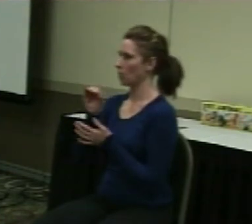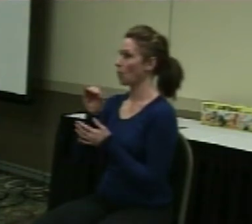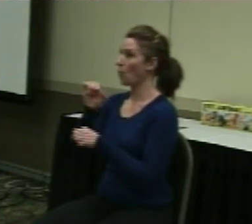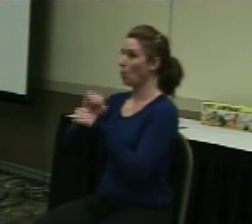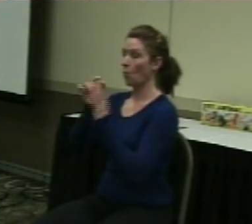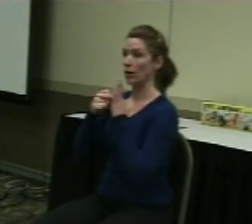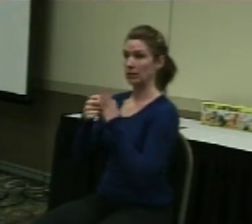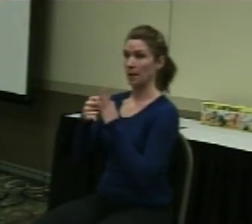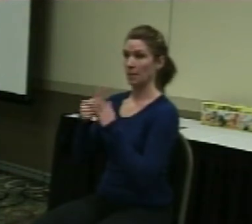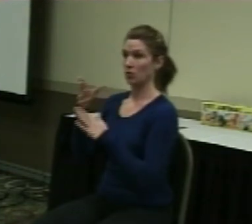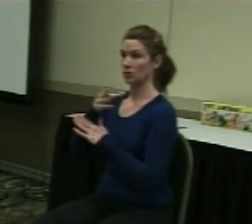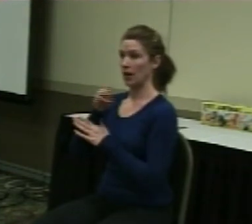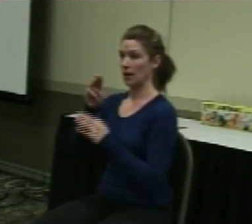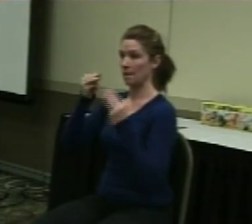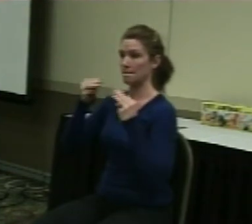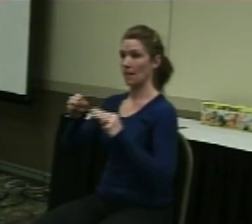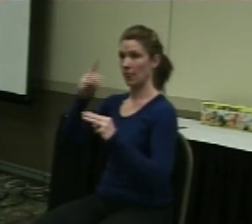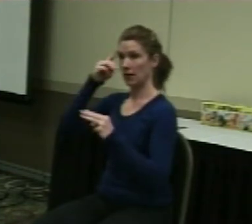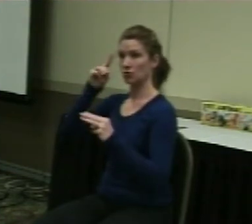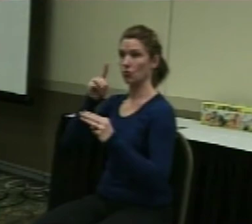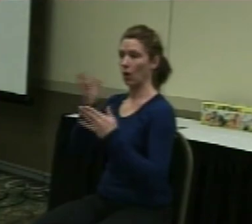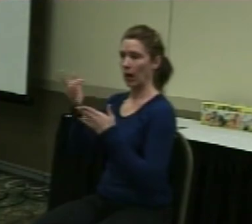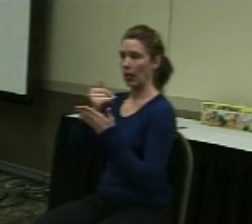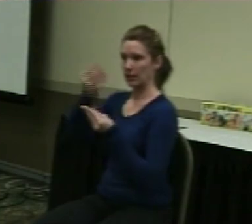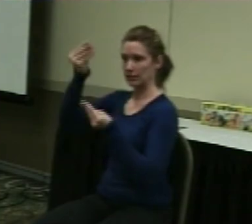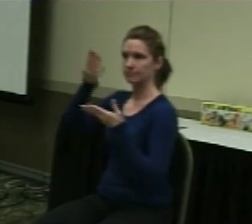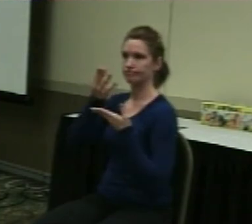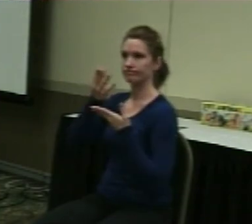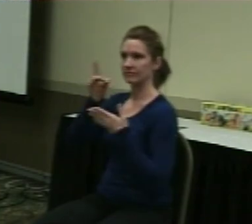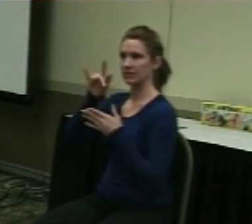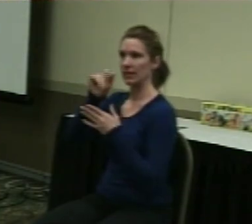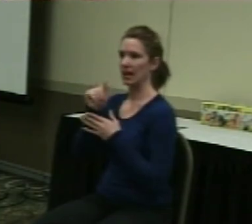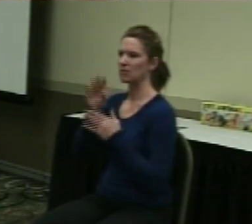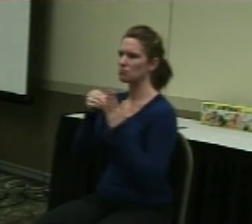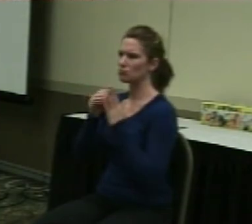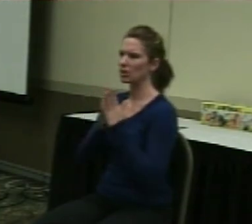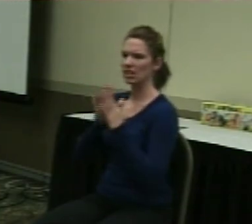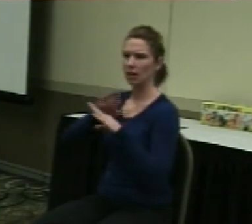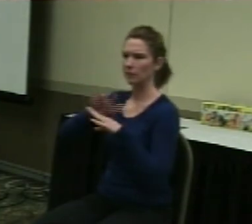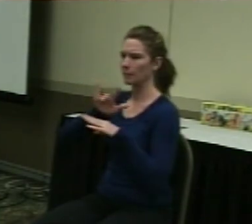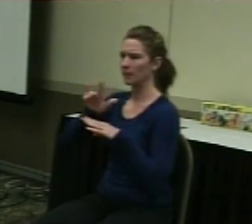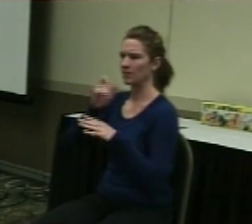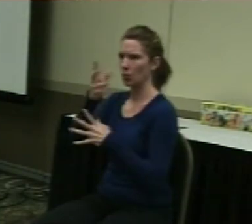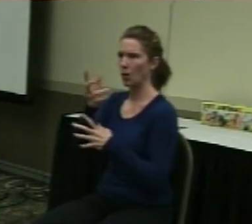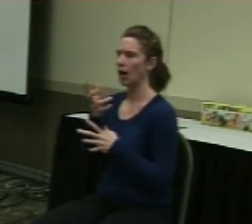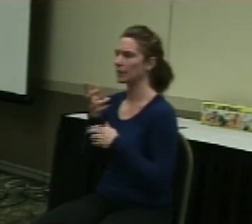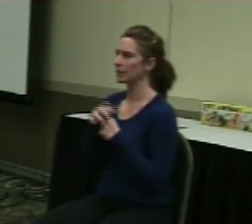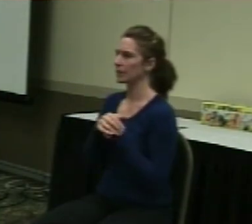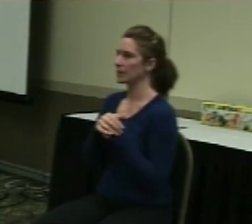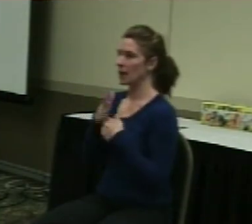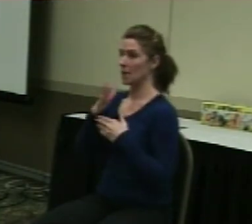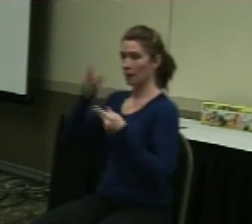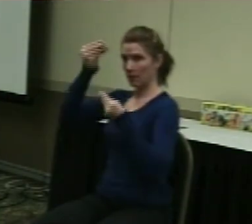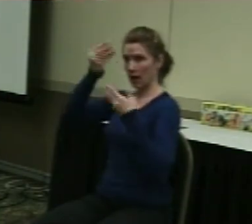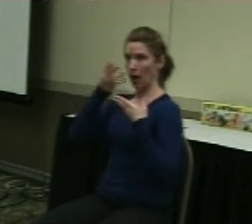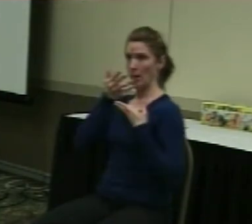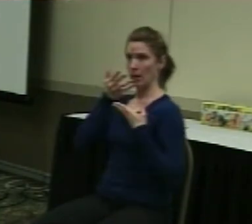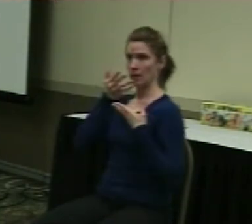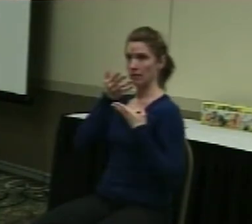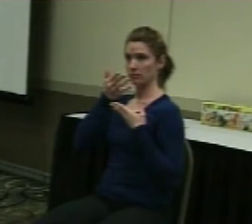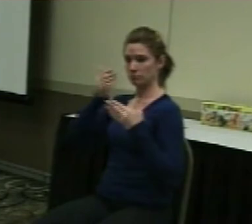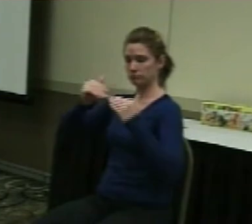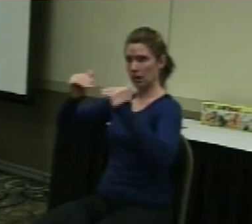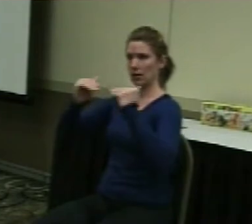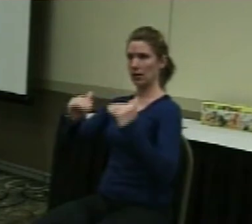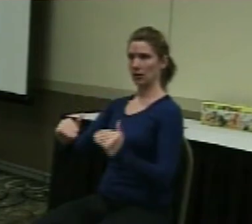samples, methods for generating data. You might jot that down in your little space there. And also maybe tell me what the